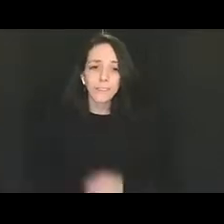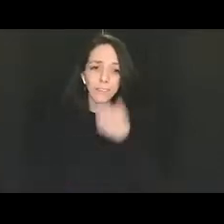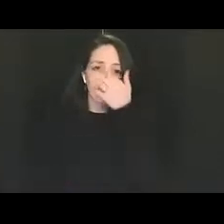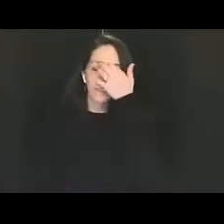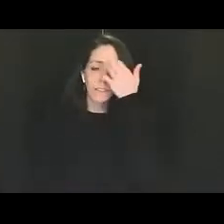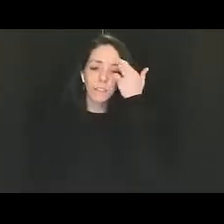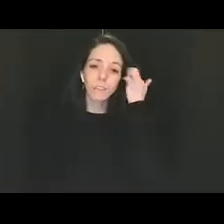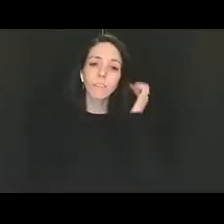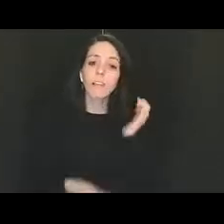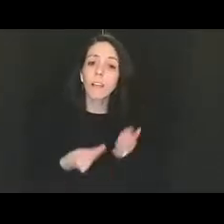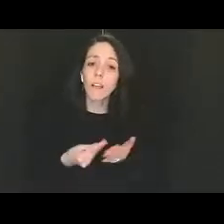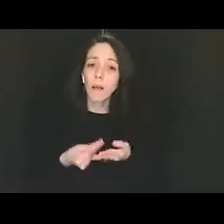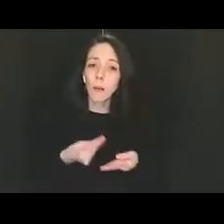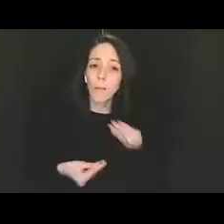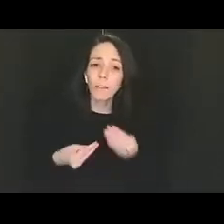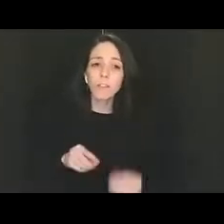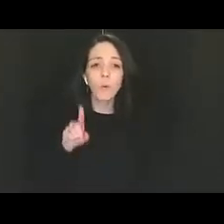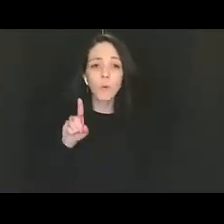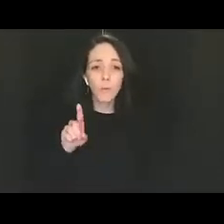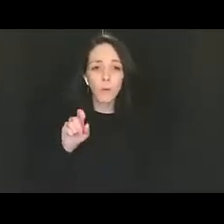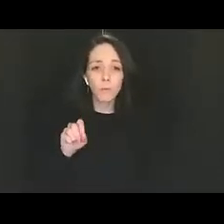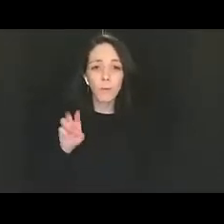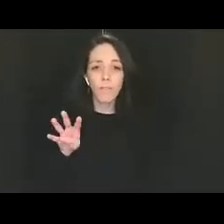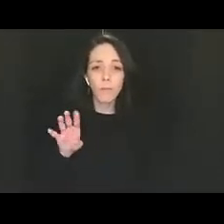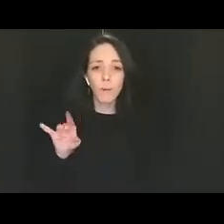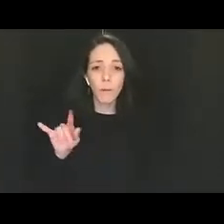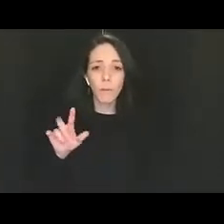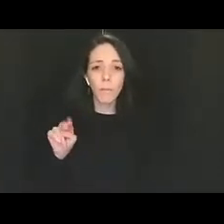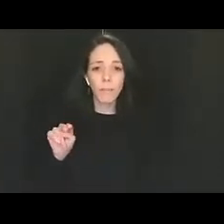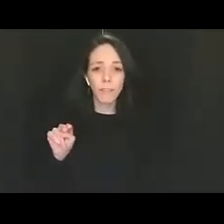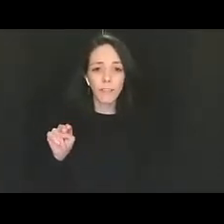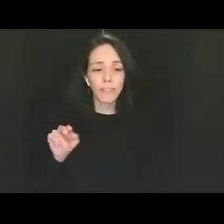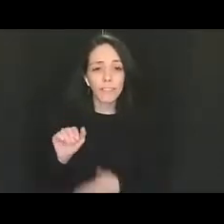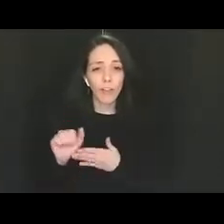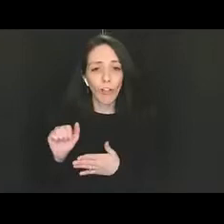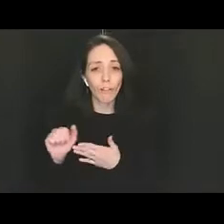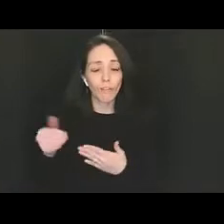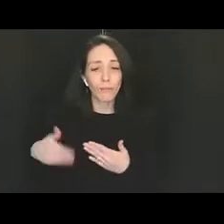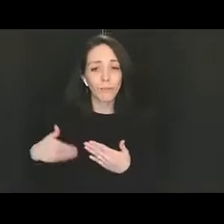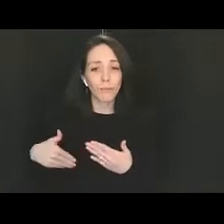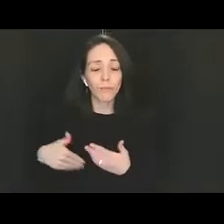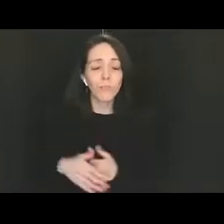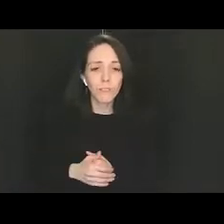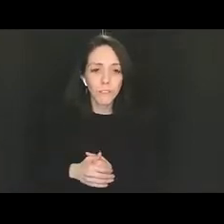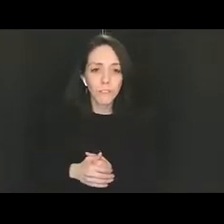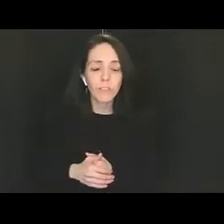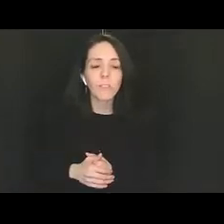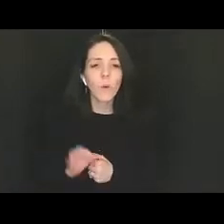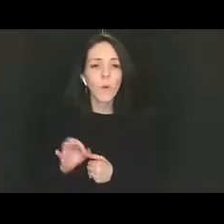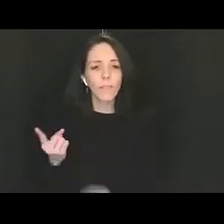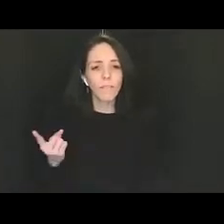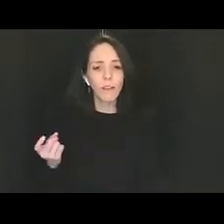is $1.4 billion. So if I don't feel that I can fully answer that